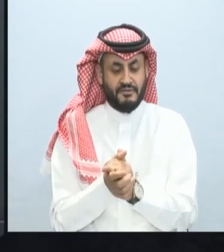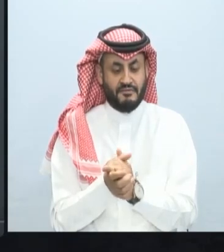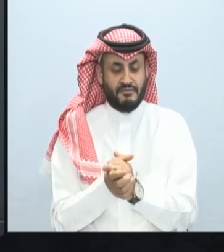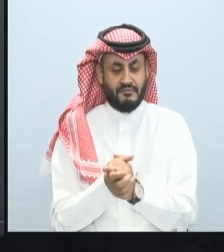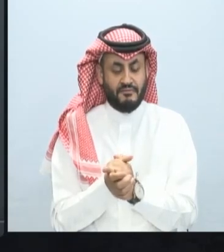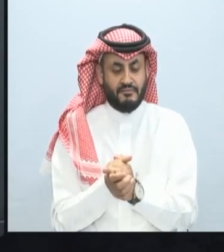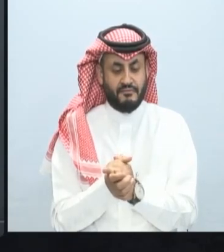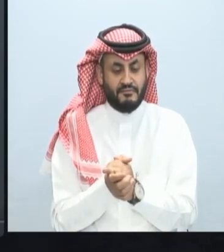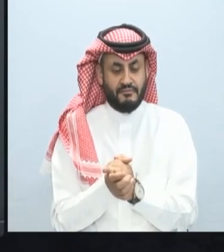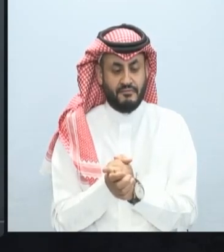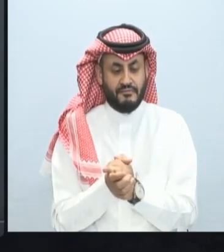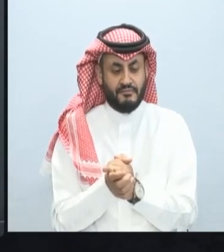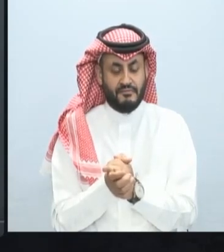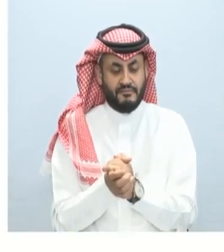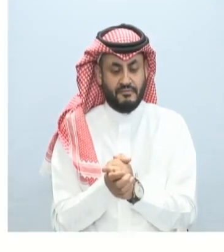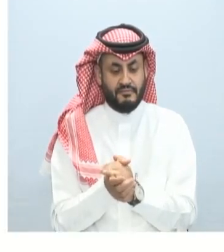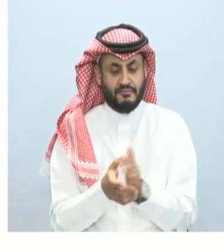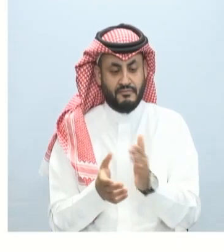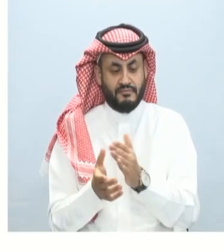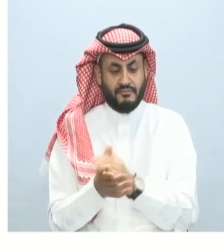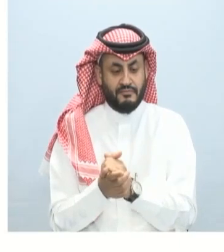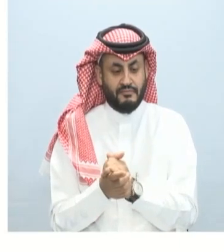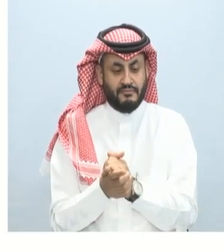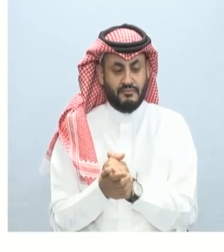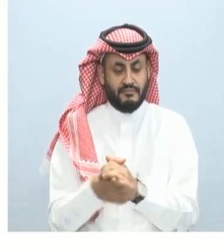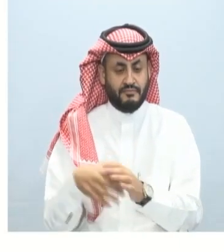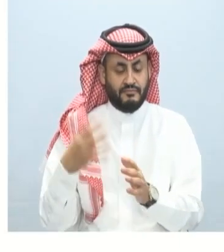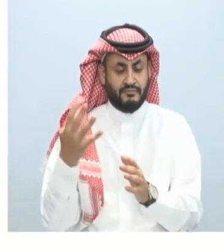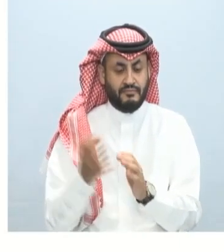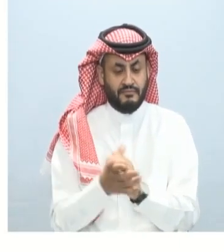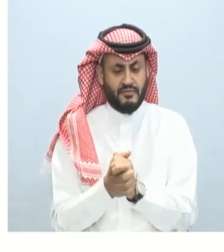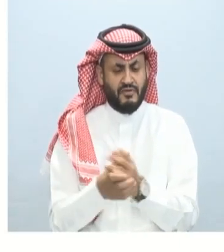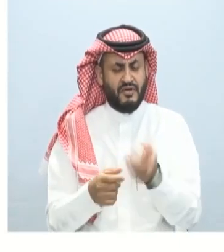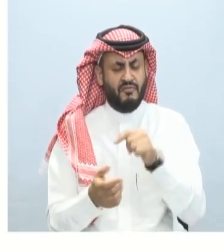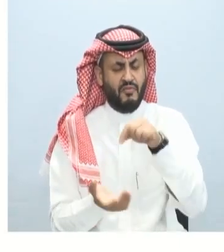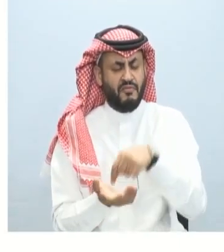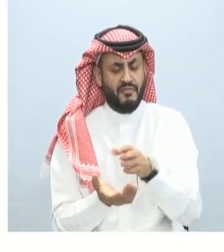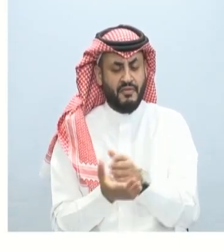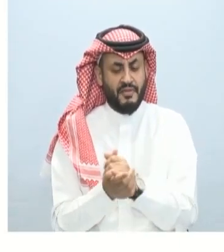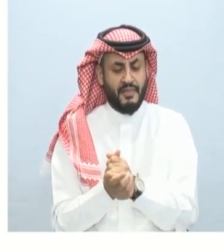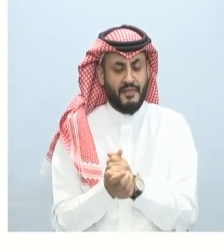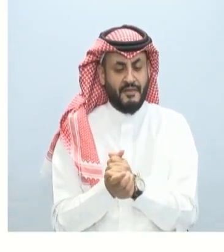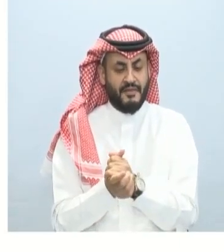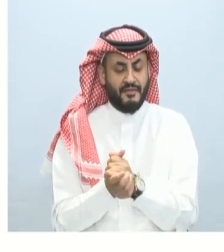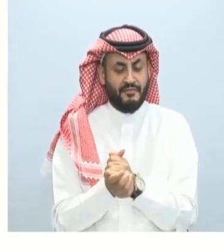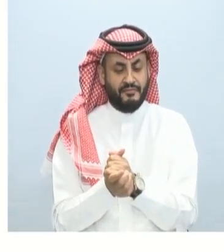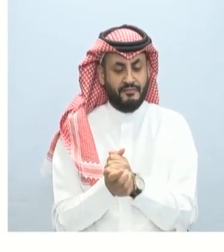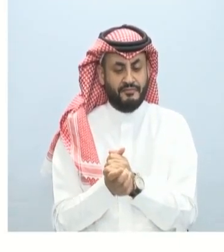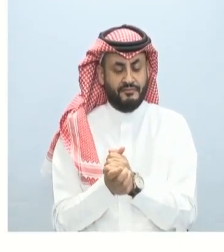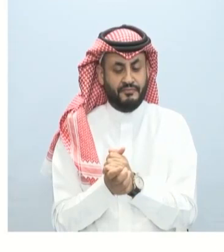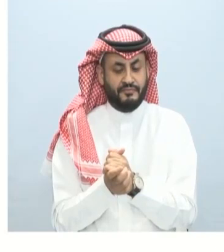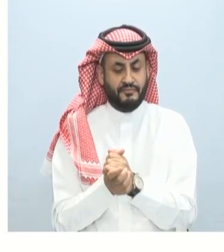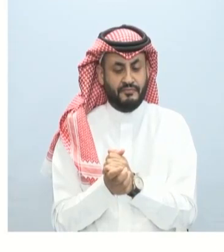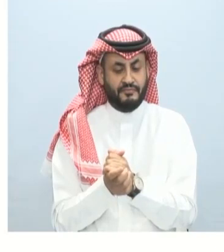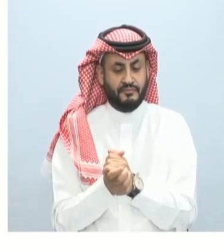form. We have the last one. He's much more materialistic now that he was then, sorry, he was when he was